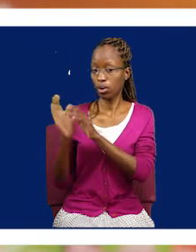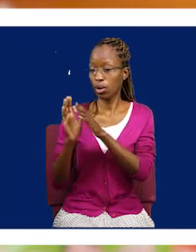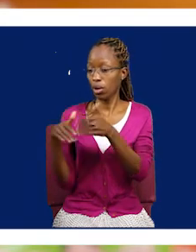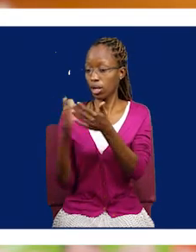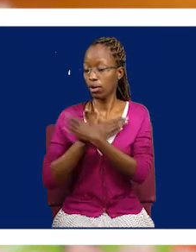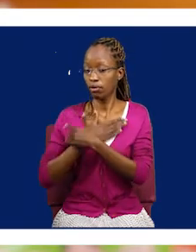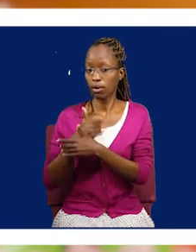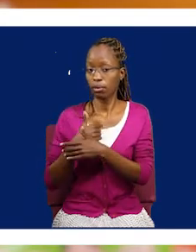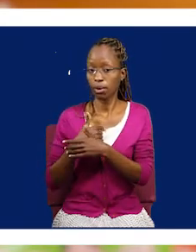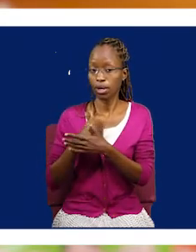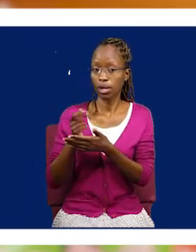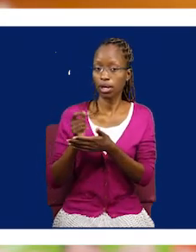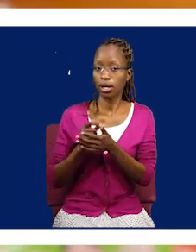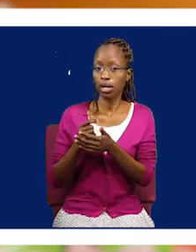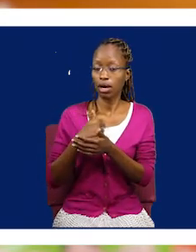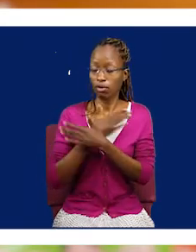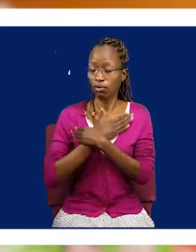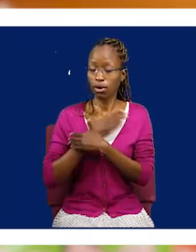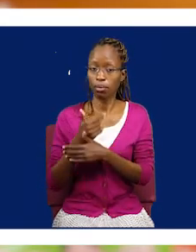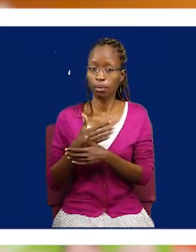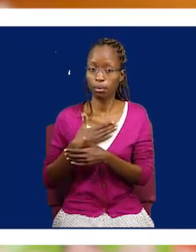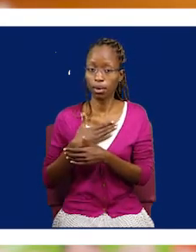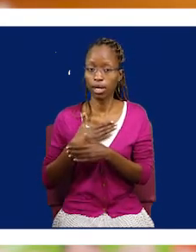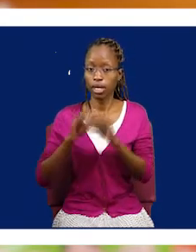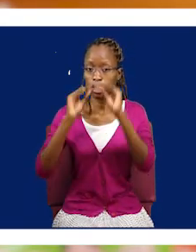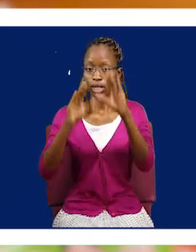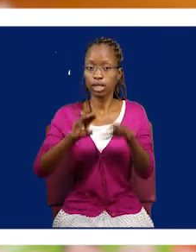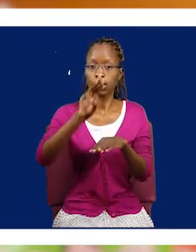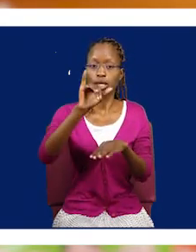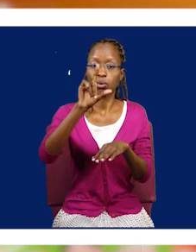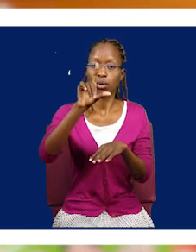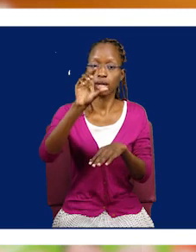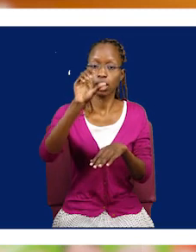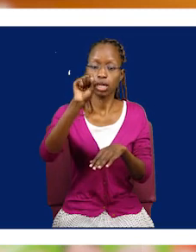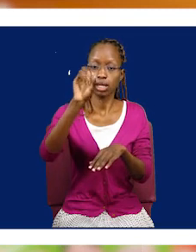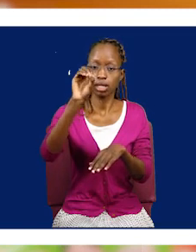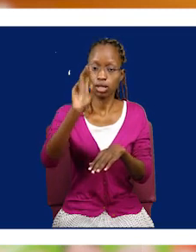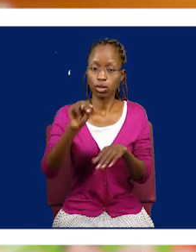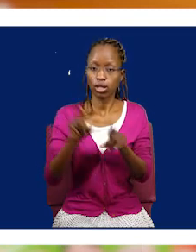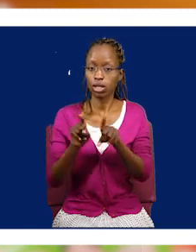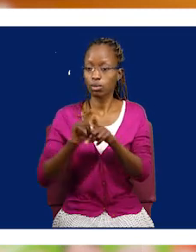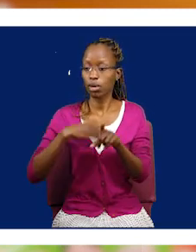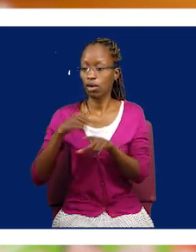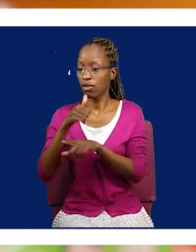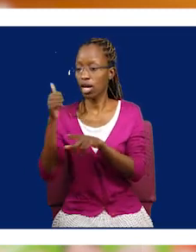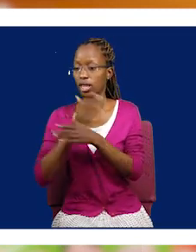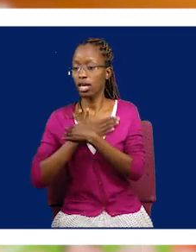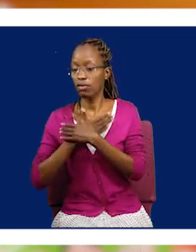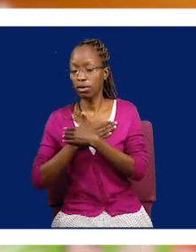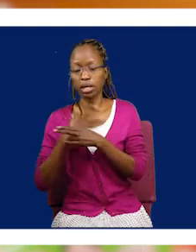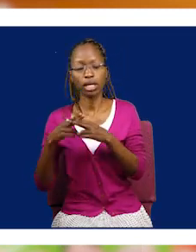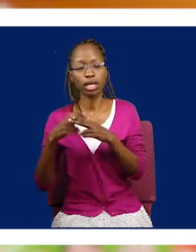give my friend. I have my friend, Teacher Wilson. And I also have another friend